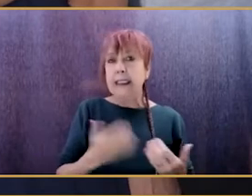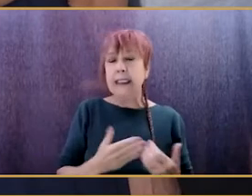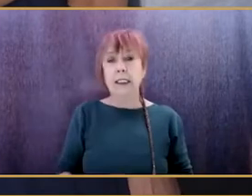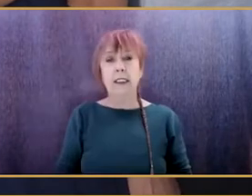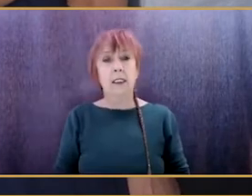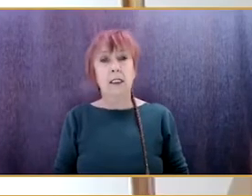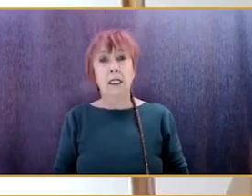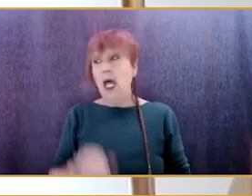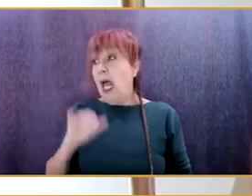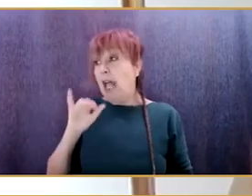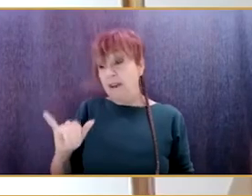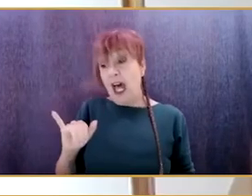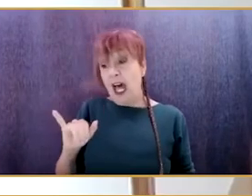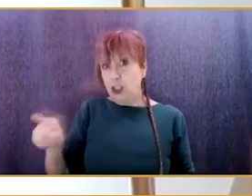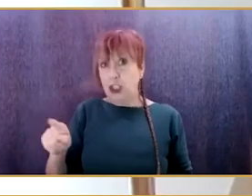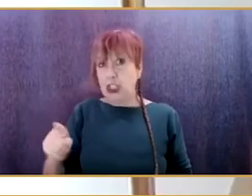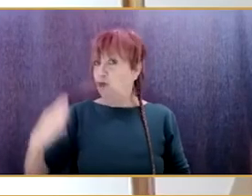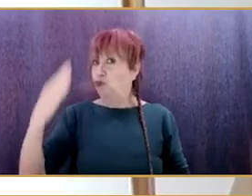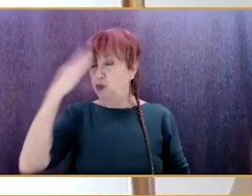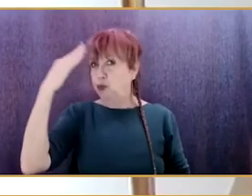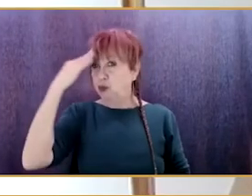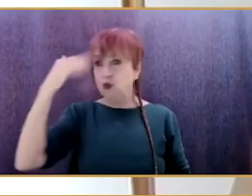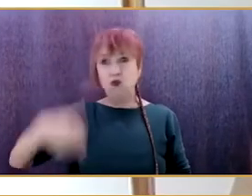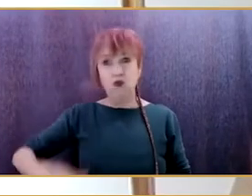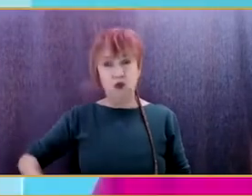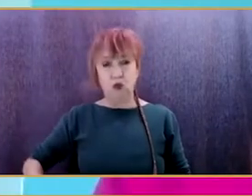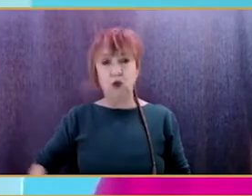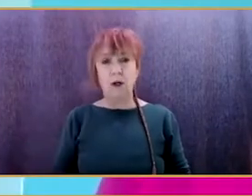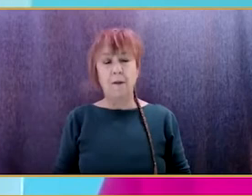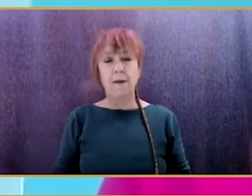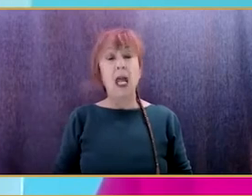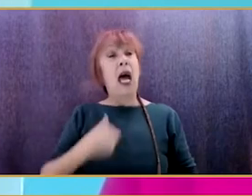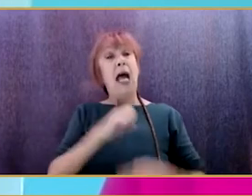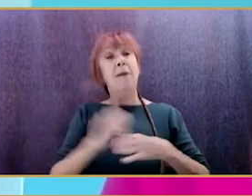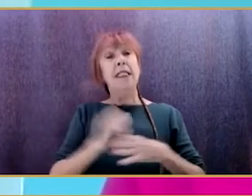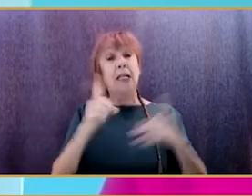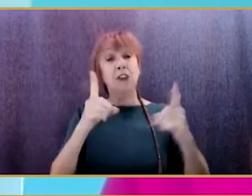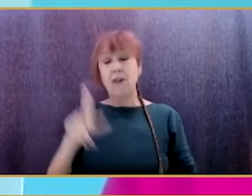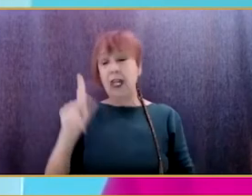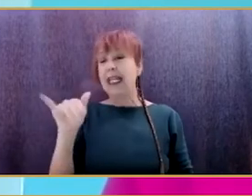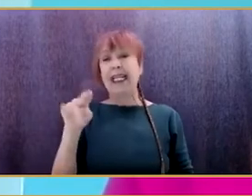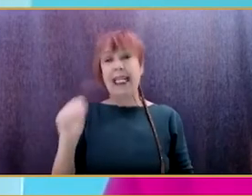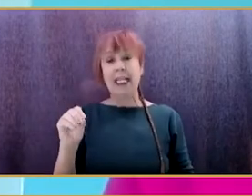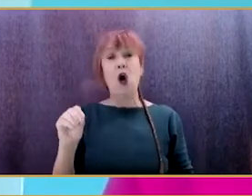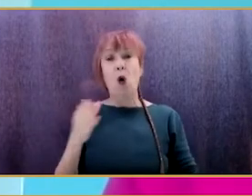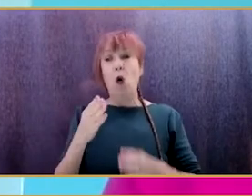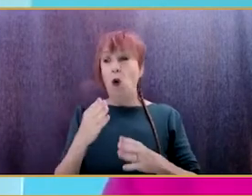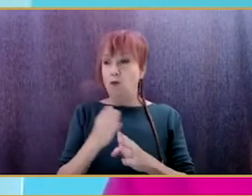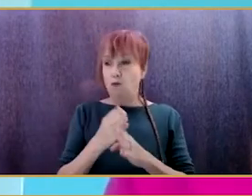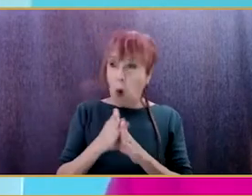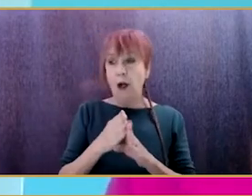Mexico That was something that she was very aware of Joanna I'm the Executive Director of the Kino Border Initiative,